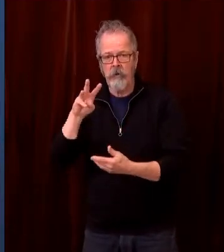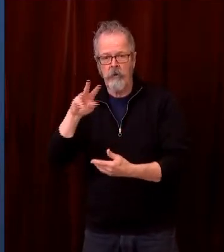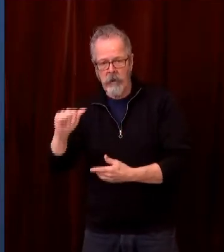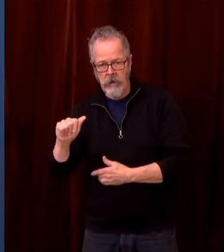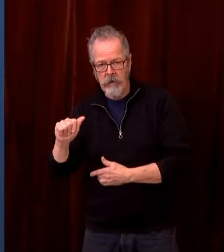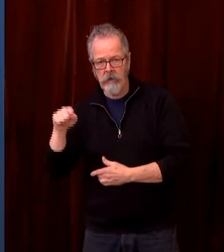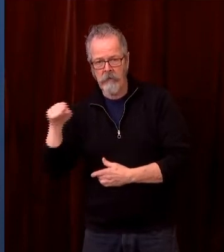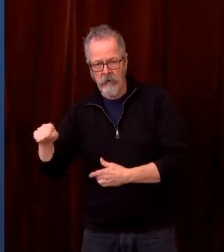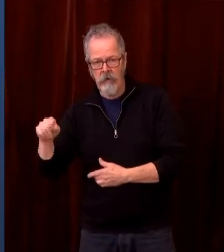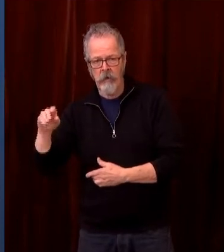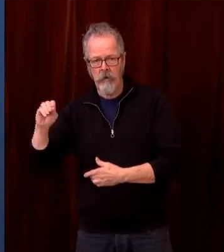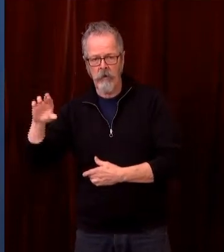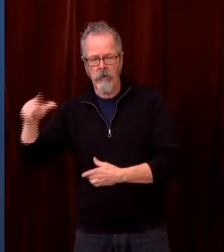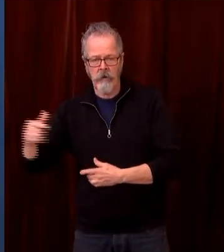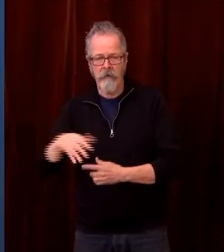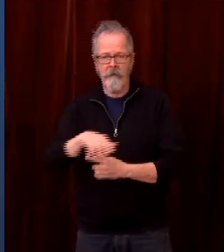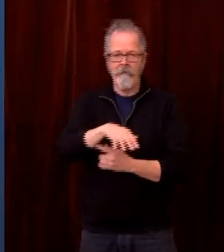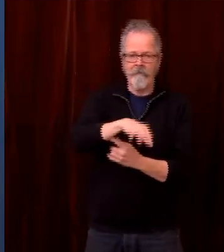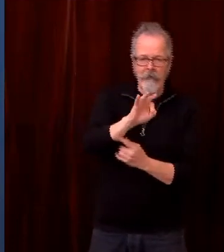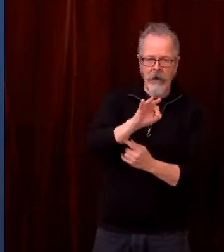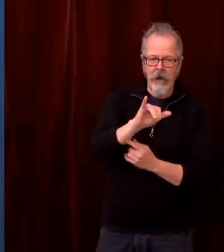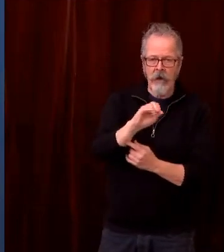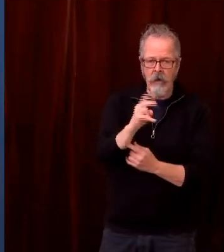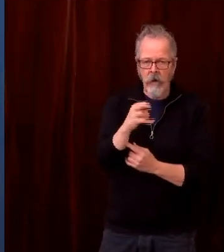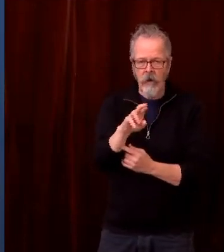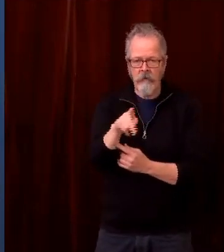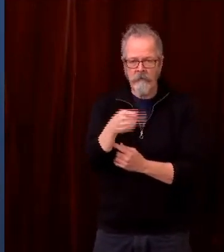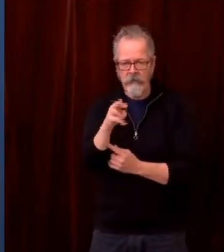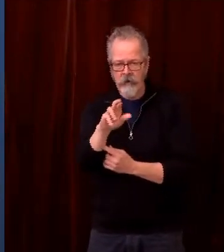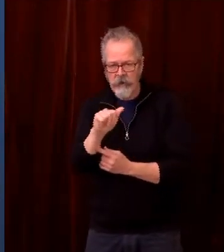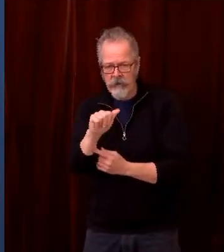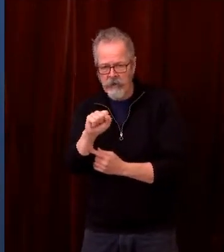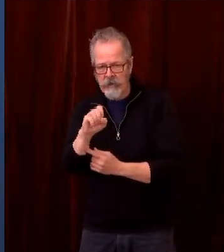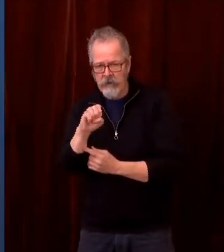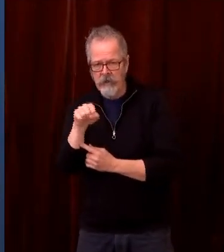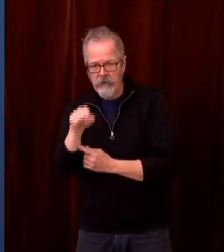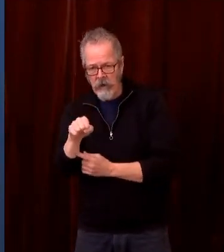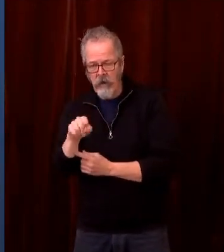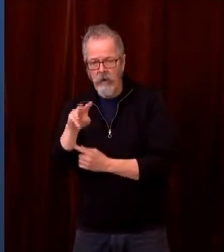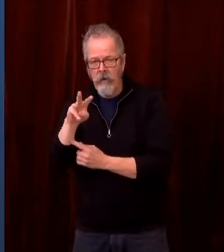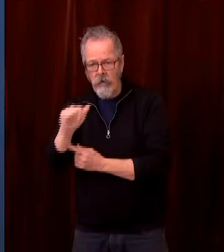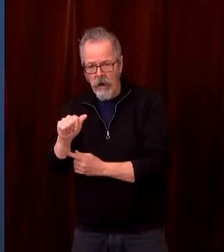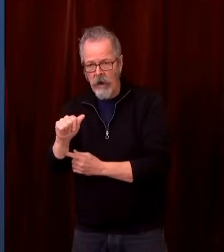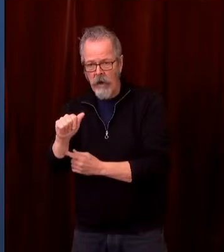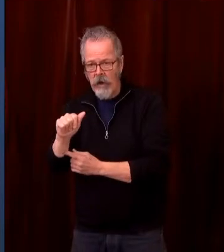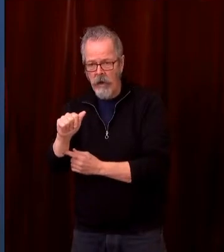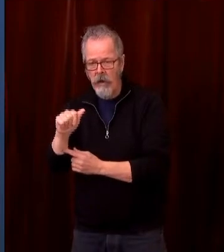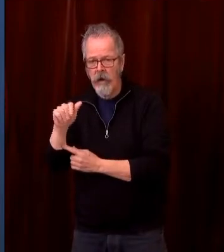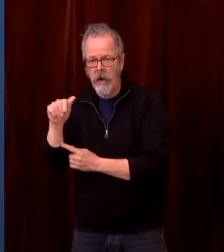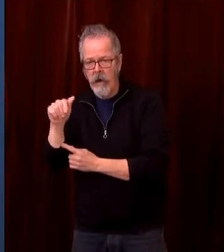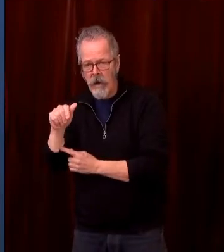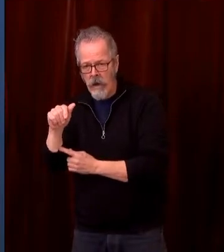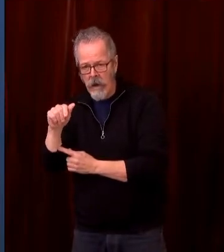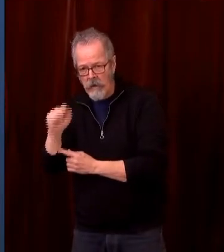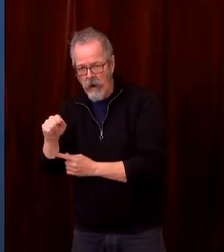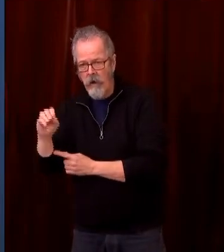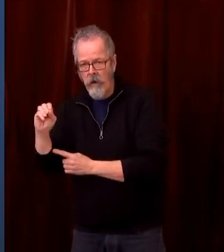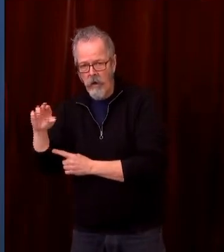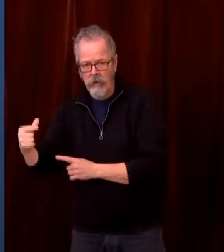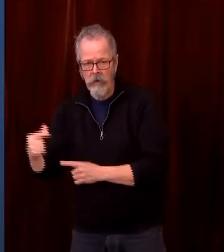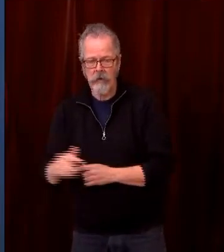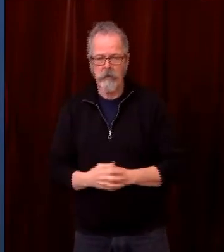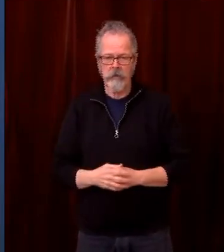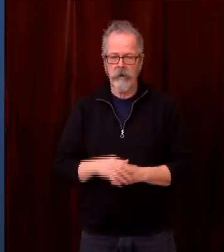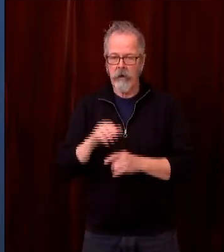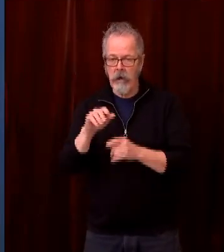doh.wa.gov. And the good news is that people are getting their vaccines. And I got to tell you, it's a thrill every